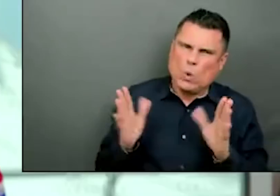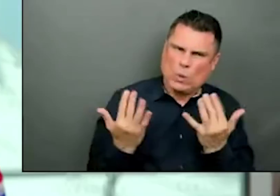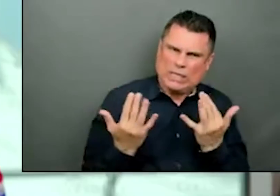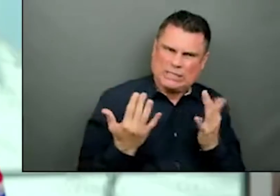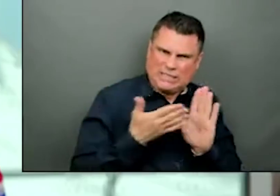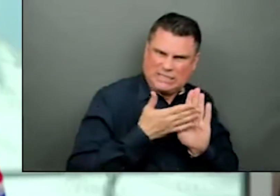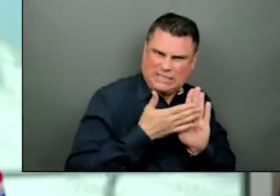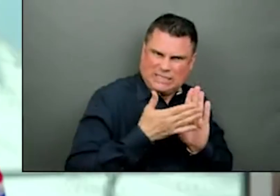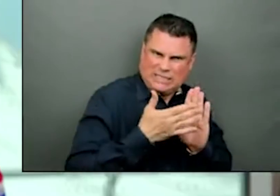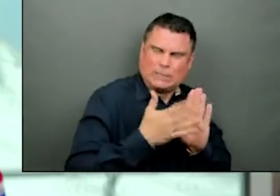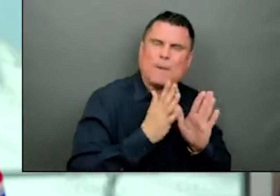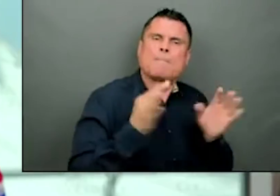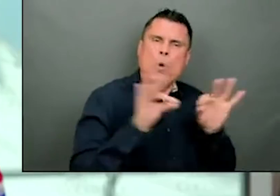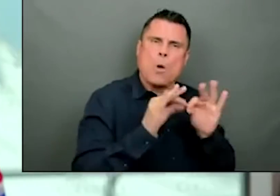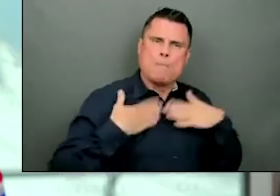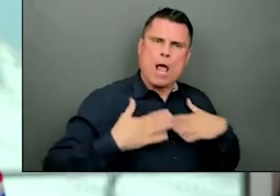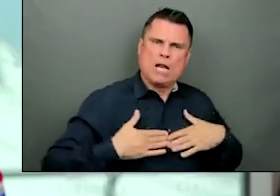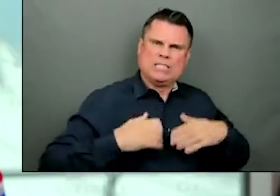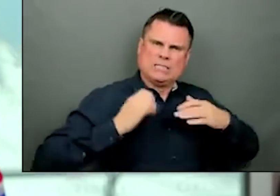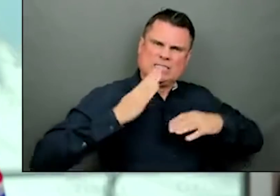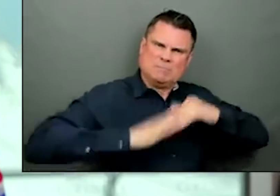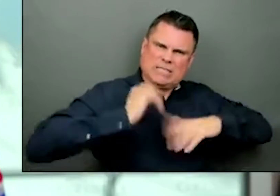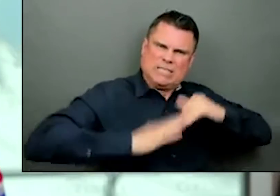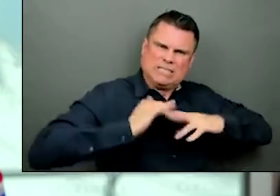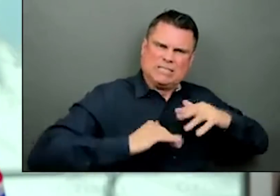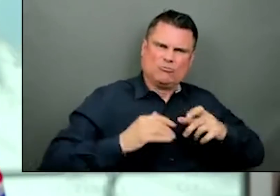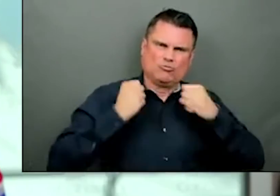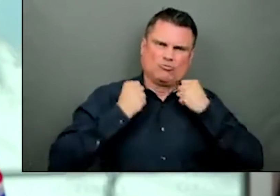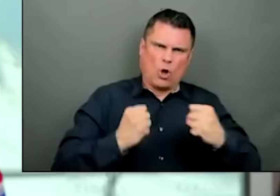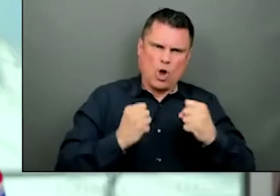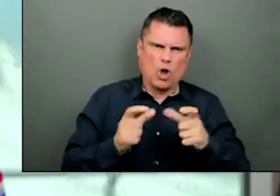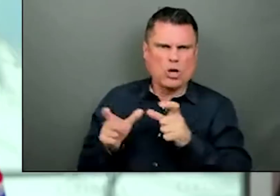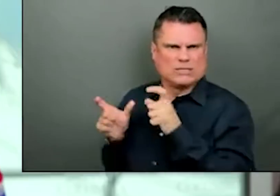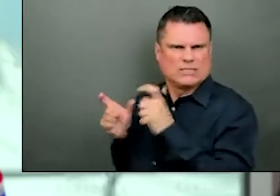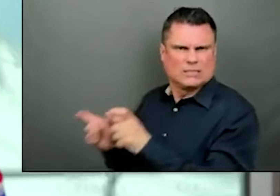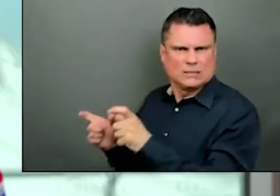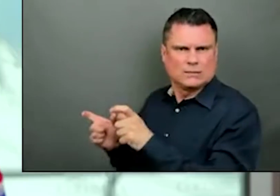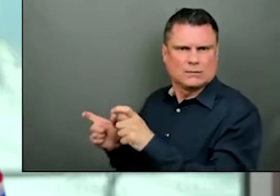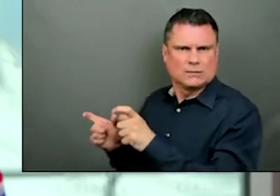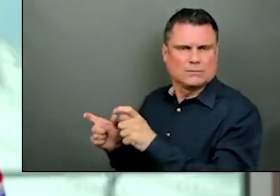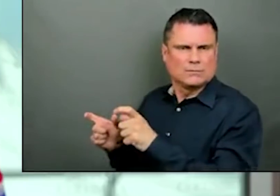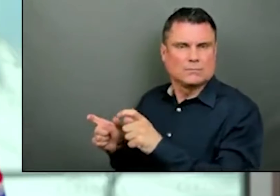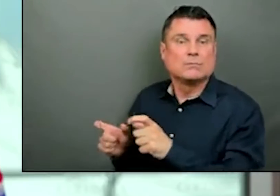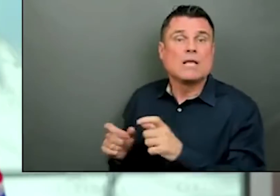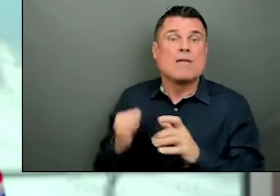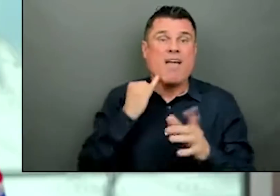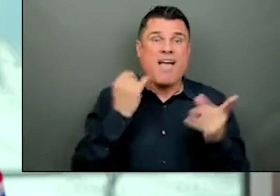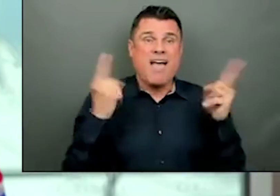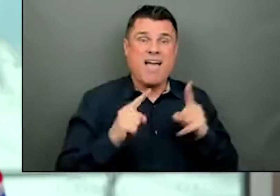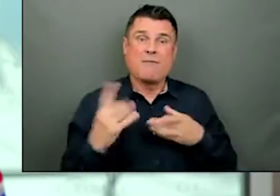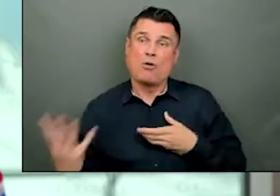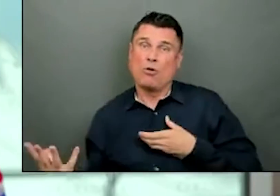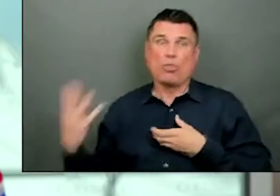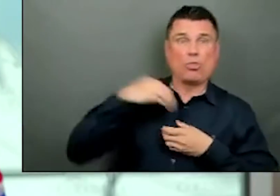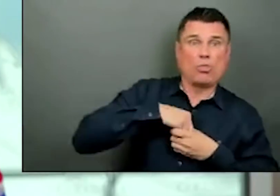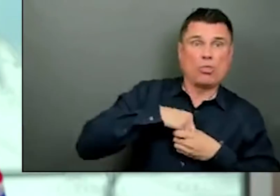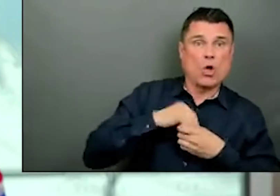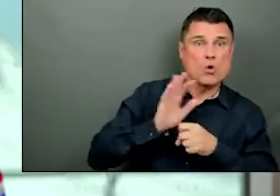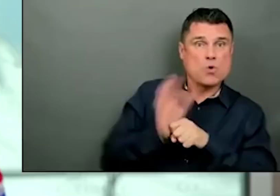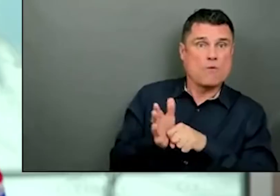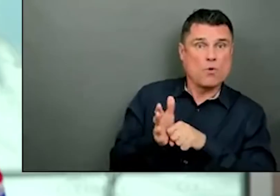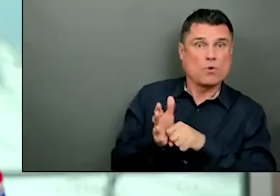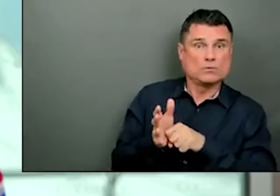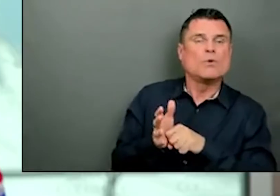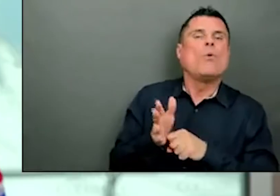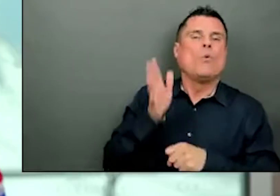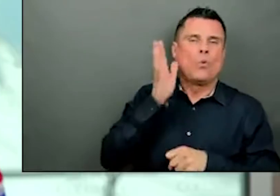for the next few months as more and more people are immunized. I've often been asked if I've had I get